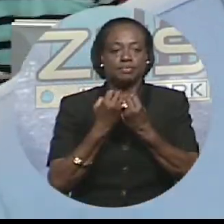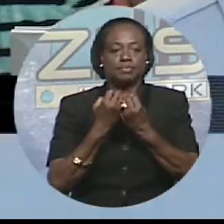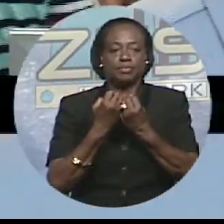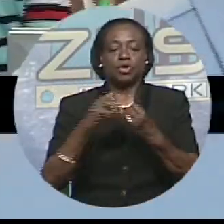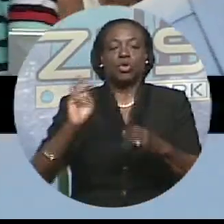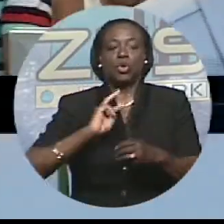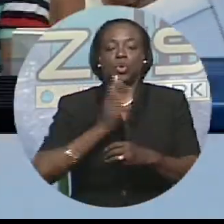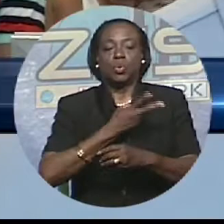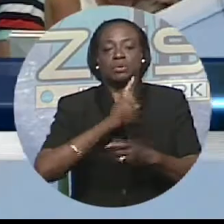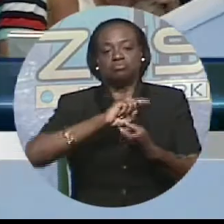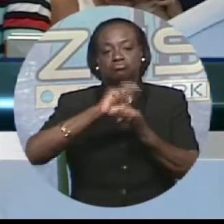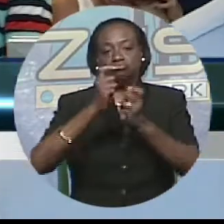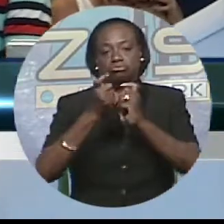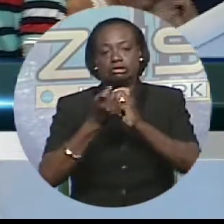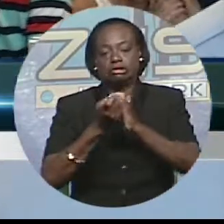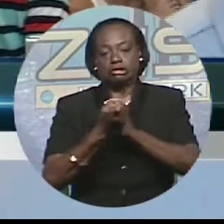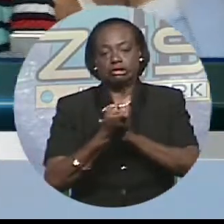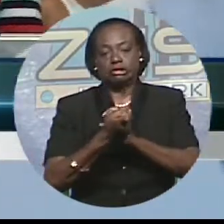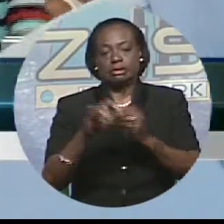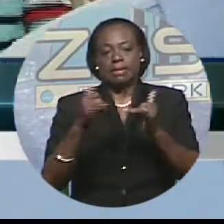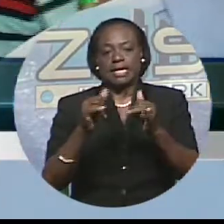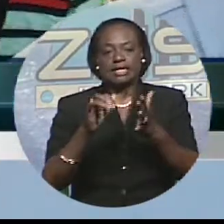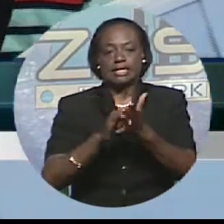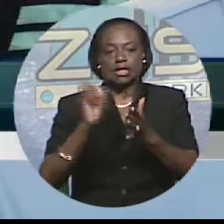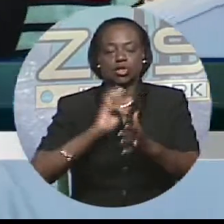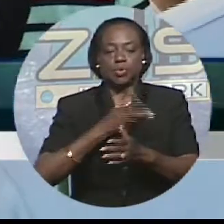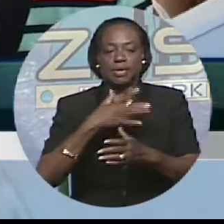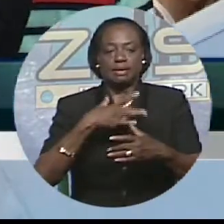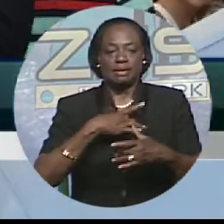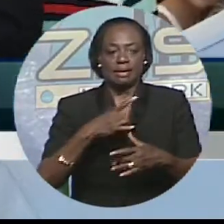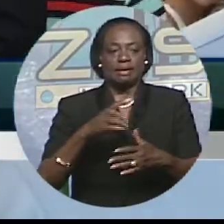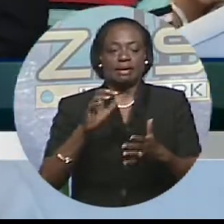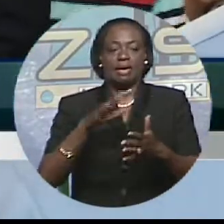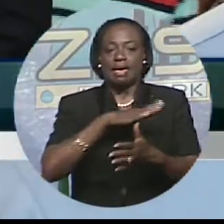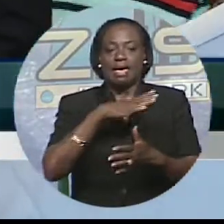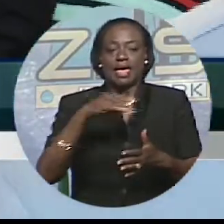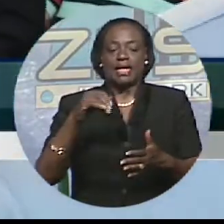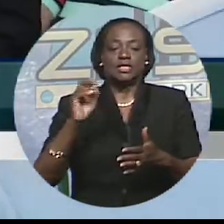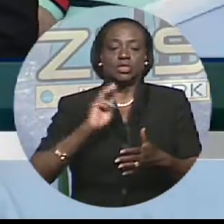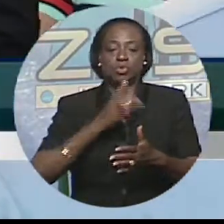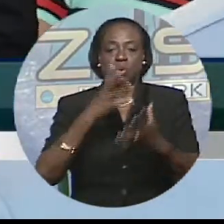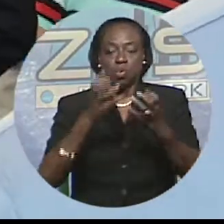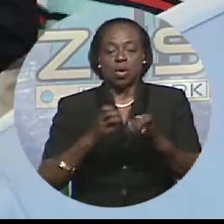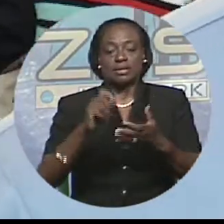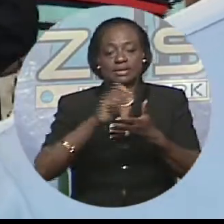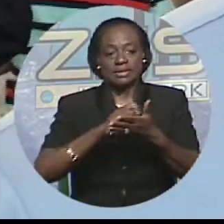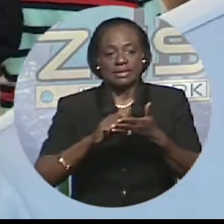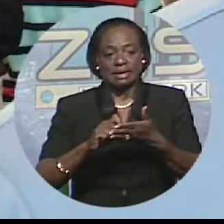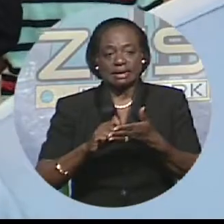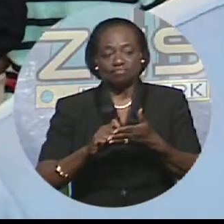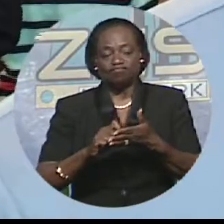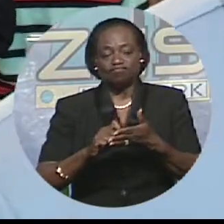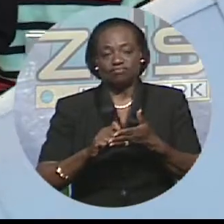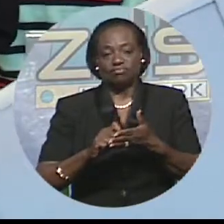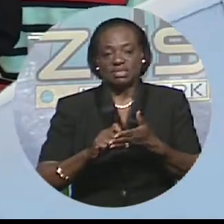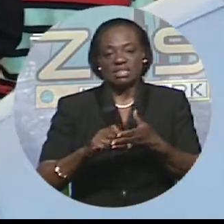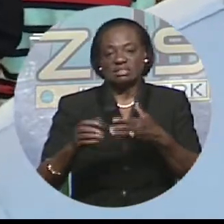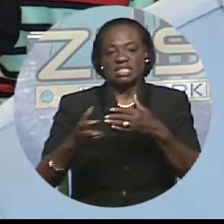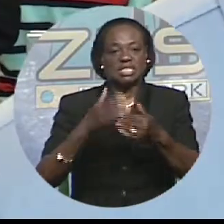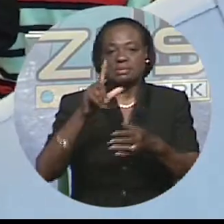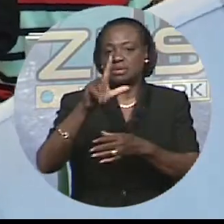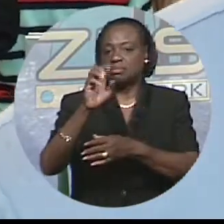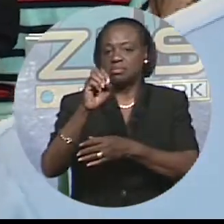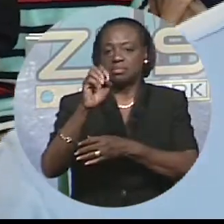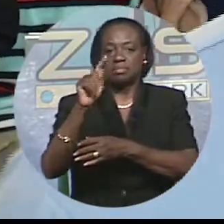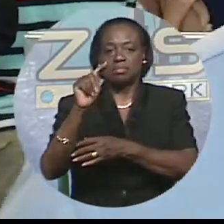that we like and we would like to sign, and it's like the lottery. You got to get lucky for that player to fall to